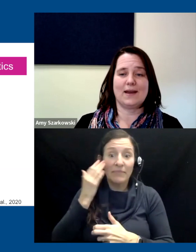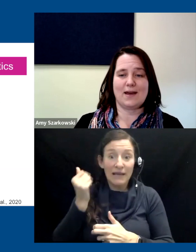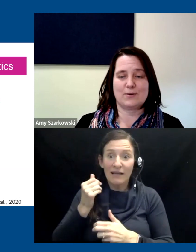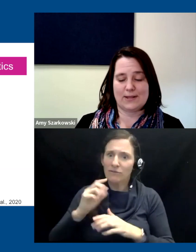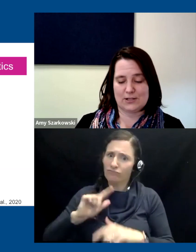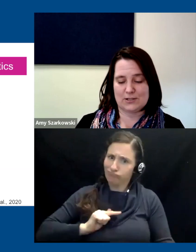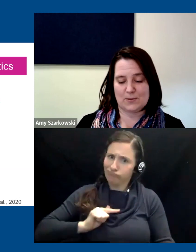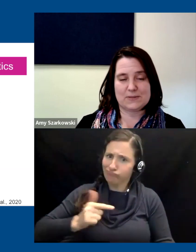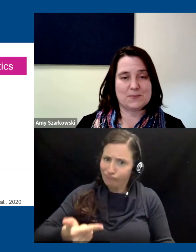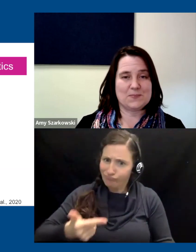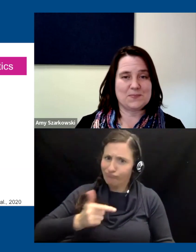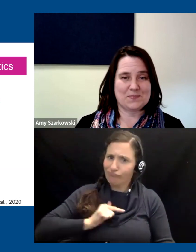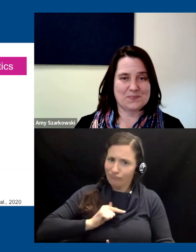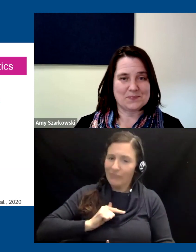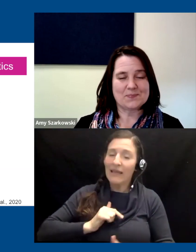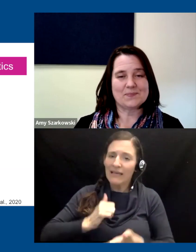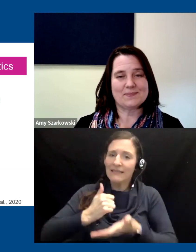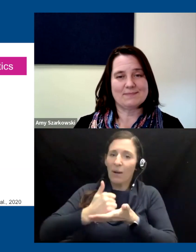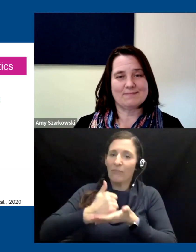build other relationships.